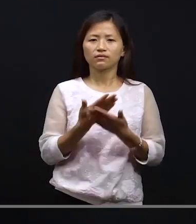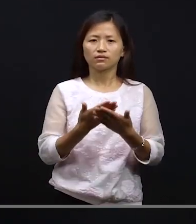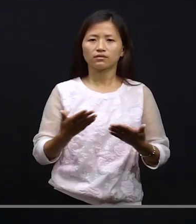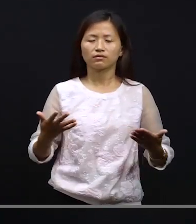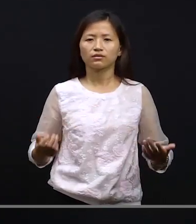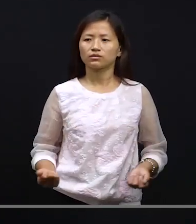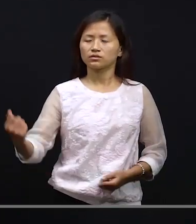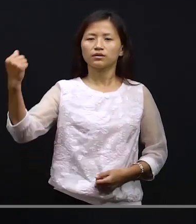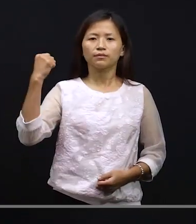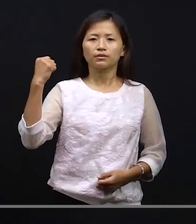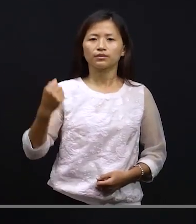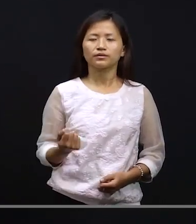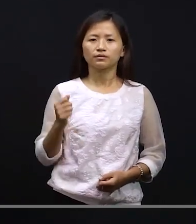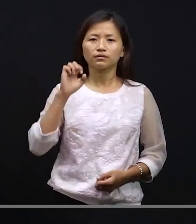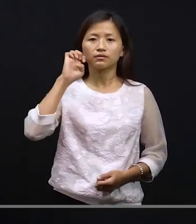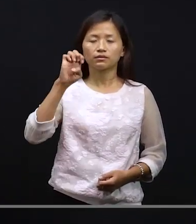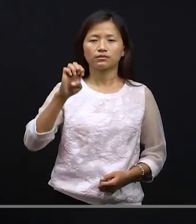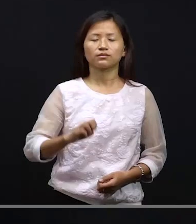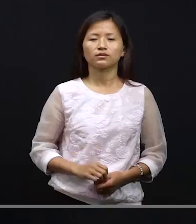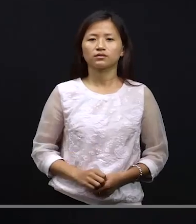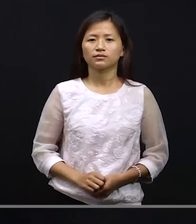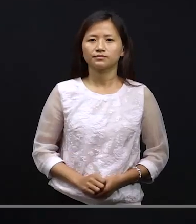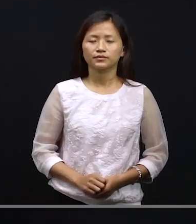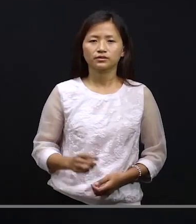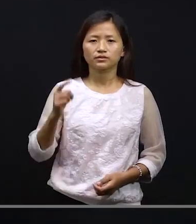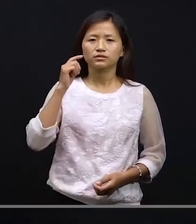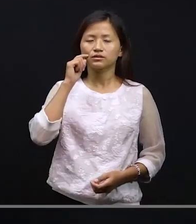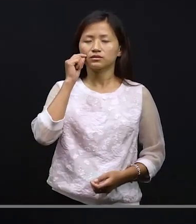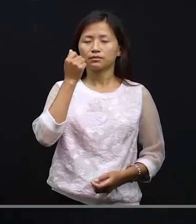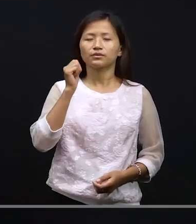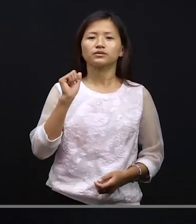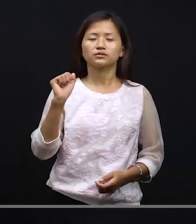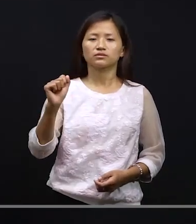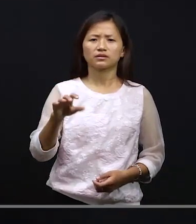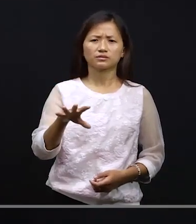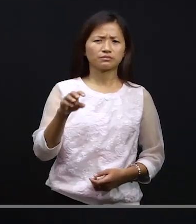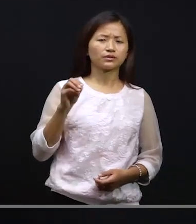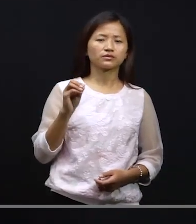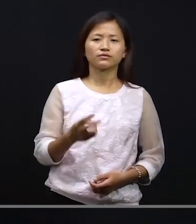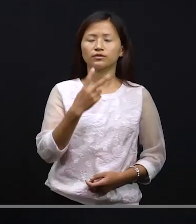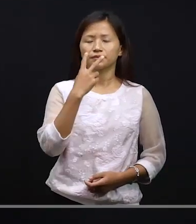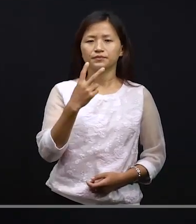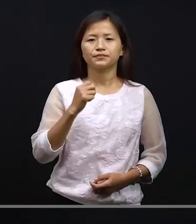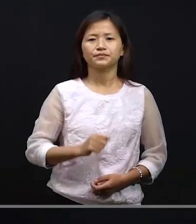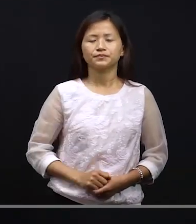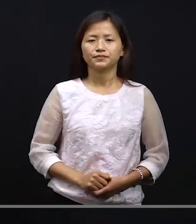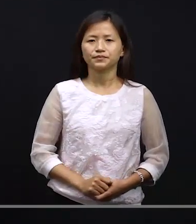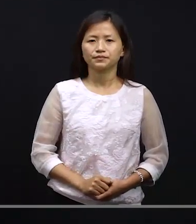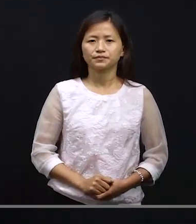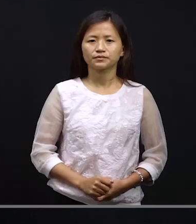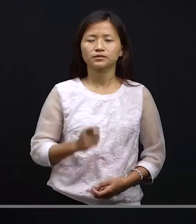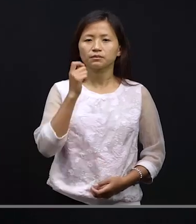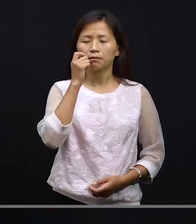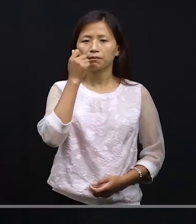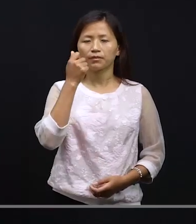power in him, and that is what he is not expecting, and that is what he was not looking for. Even if the